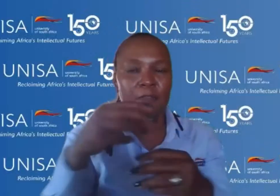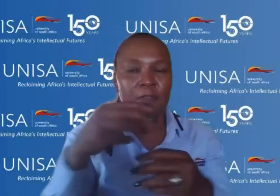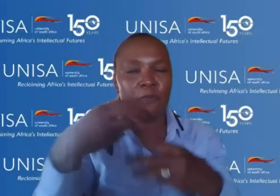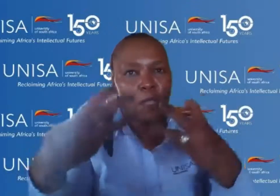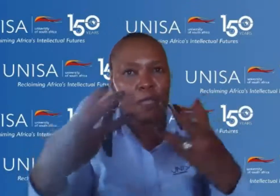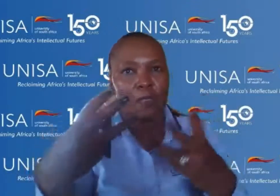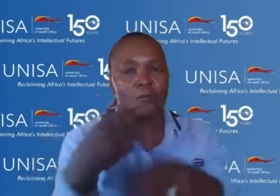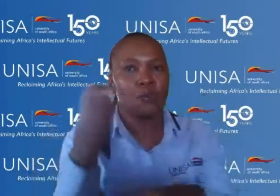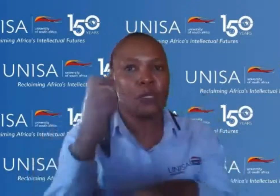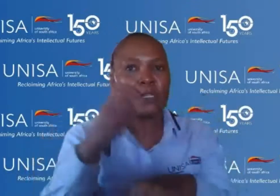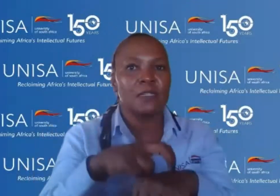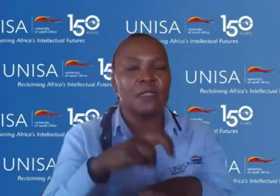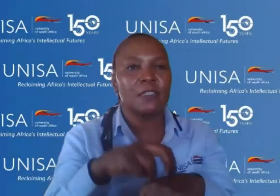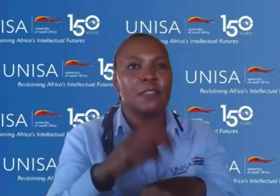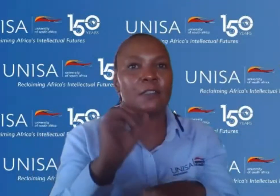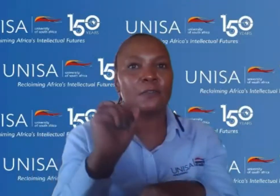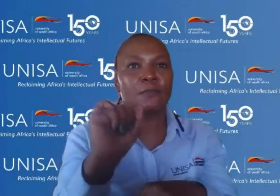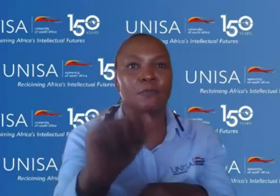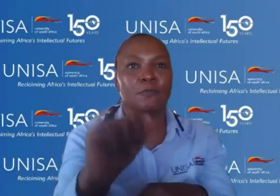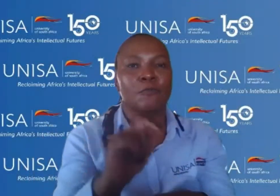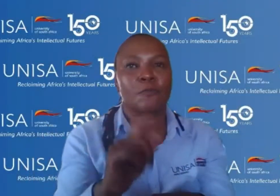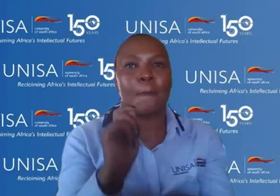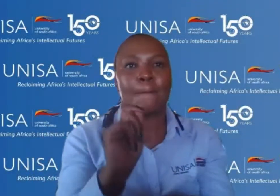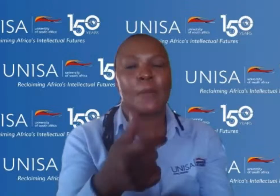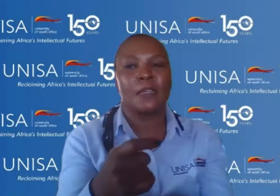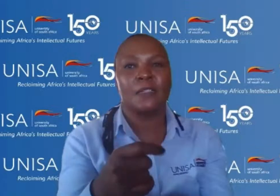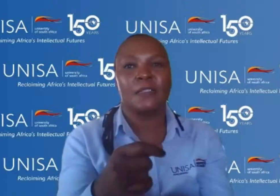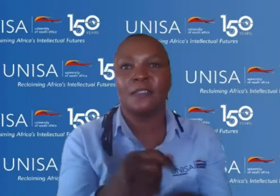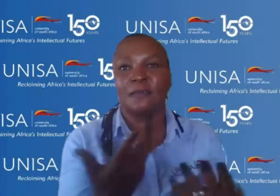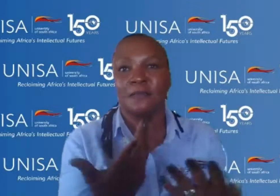a payslip. If you're getting a SASSA grant,